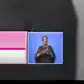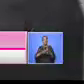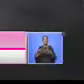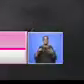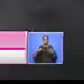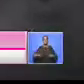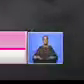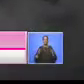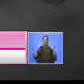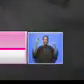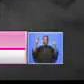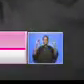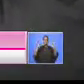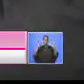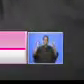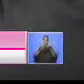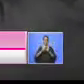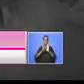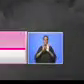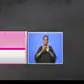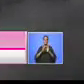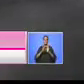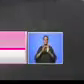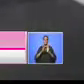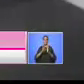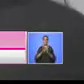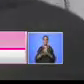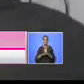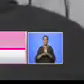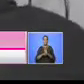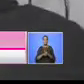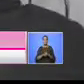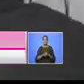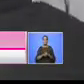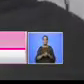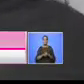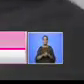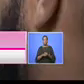fitness. And suicide is a social scourge that must be addressed.